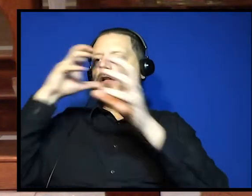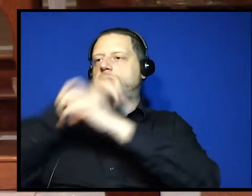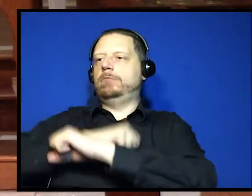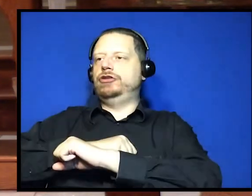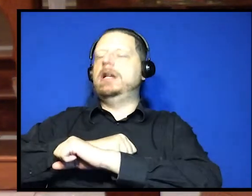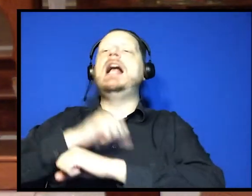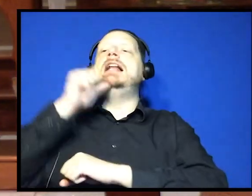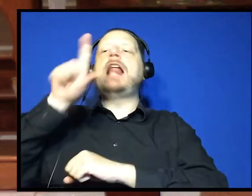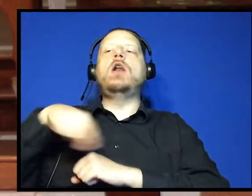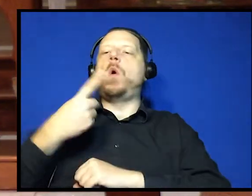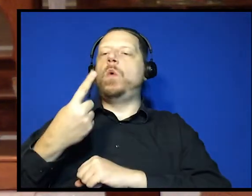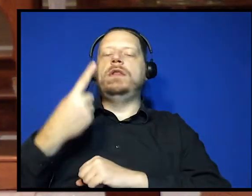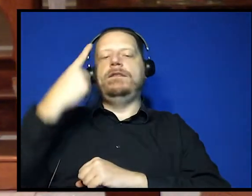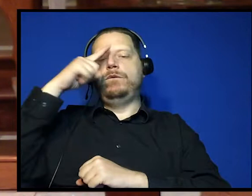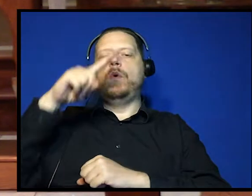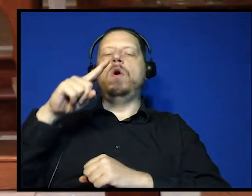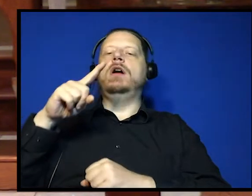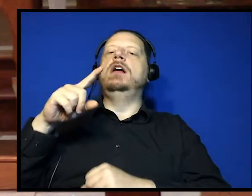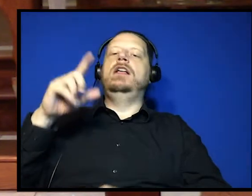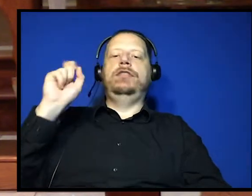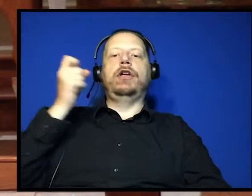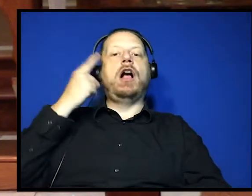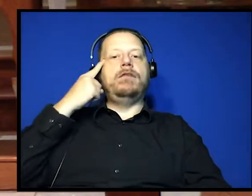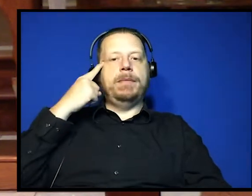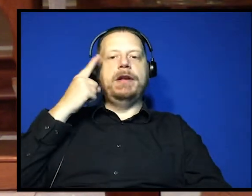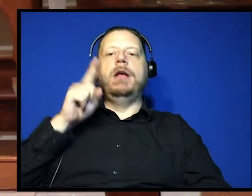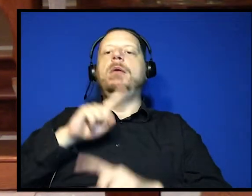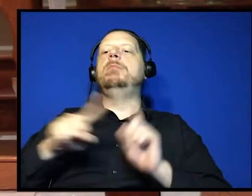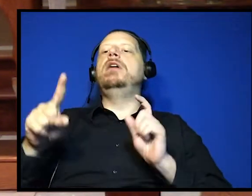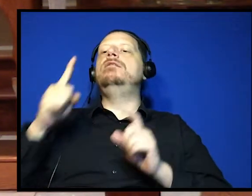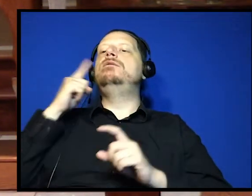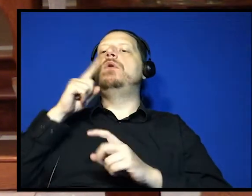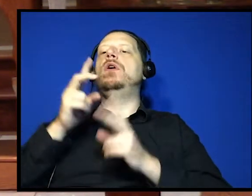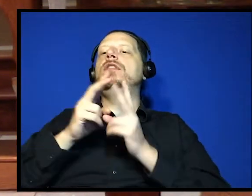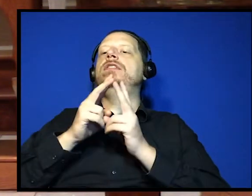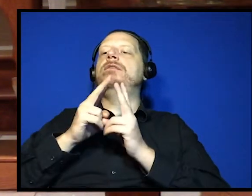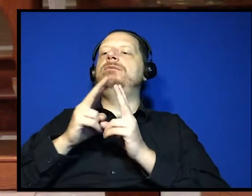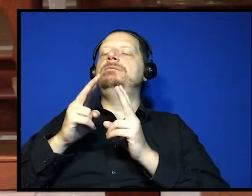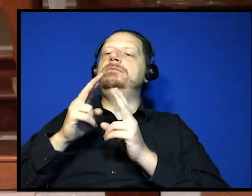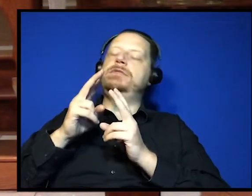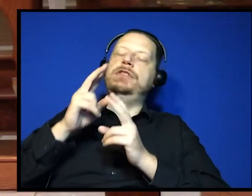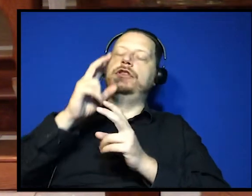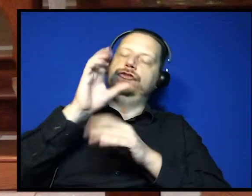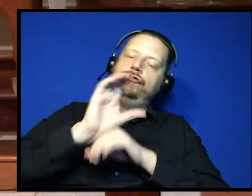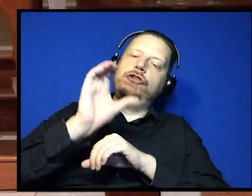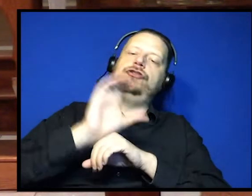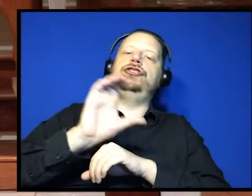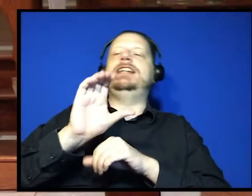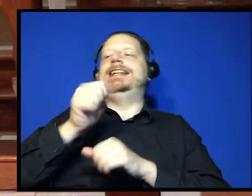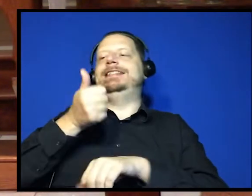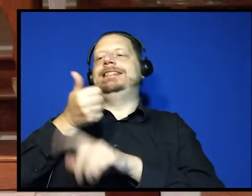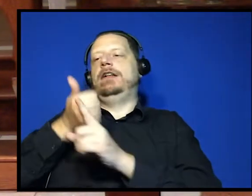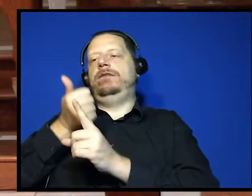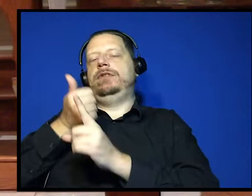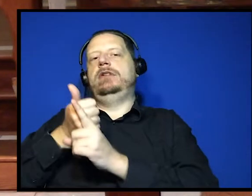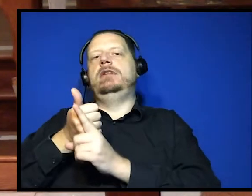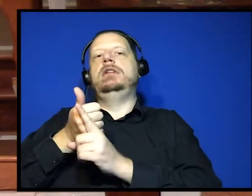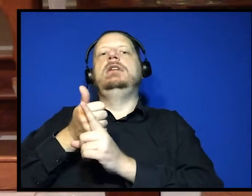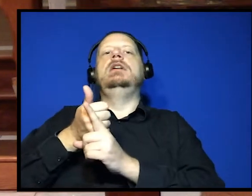assumptions, not just of the civil government, but of the very church itself. The